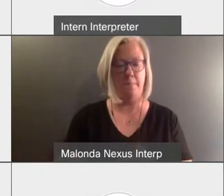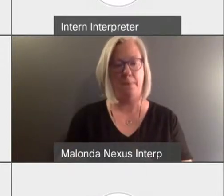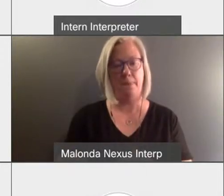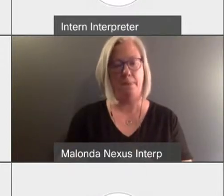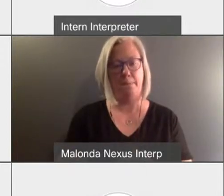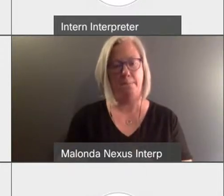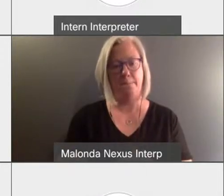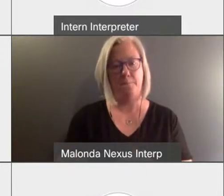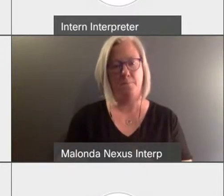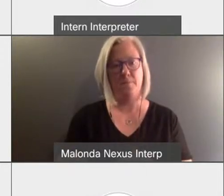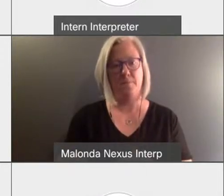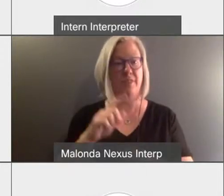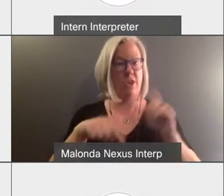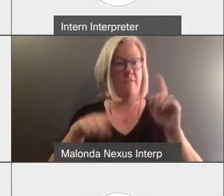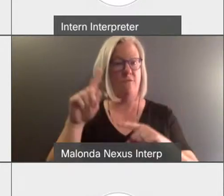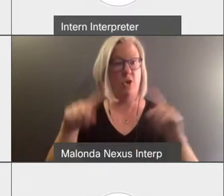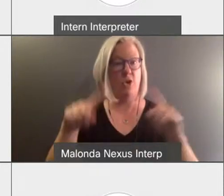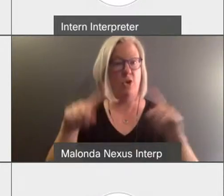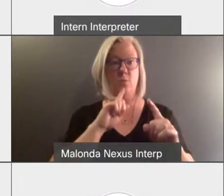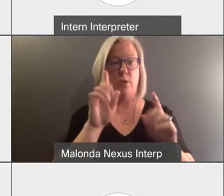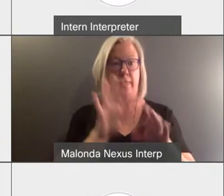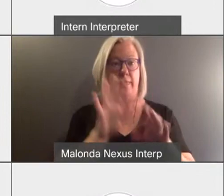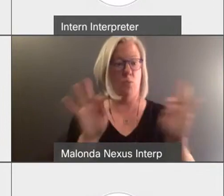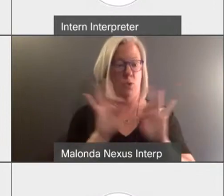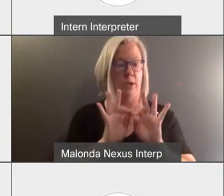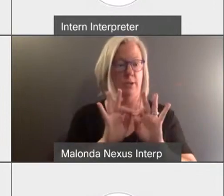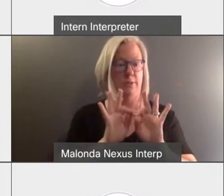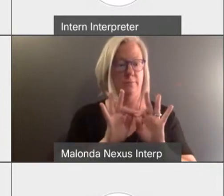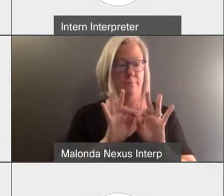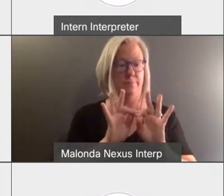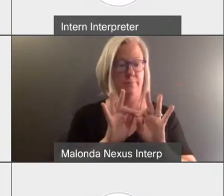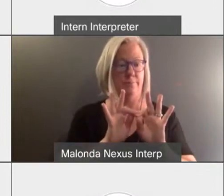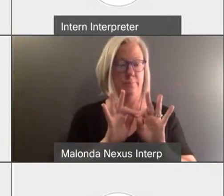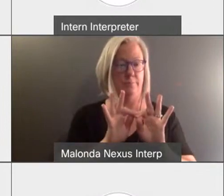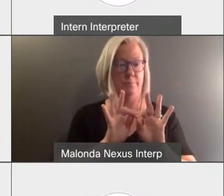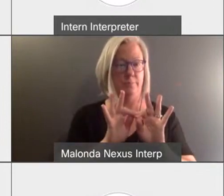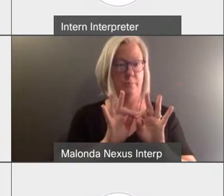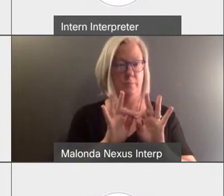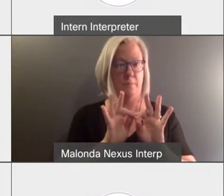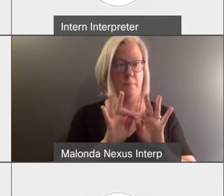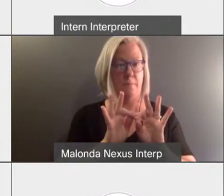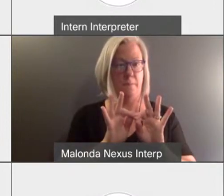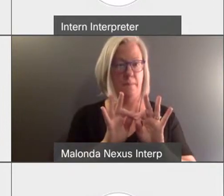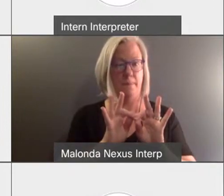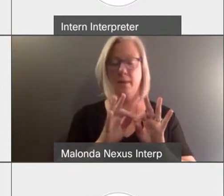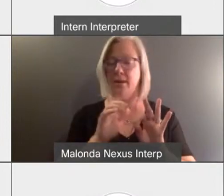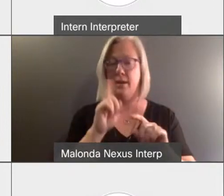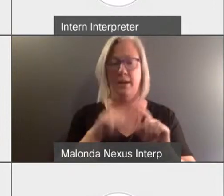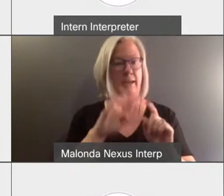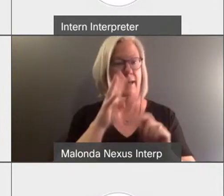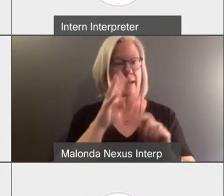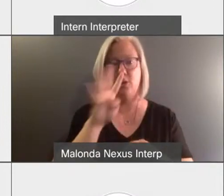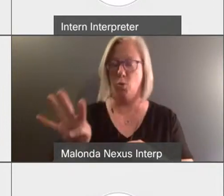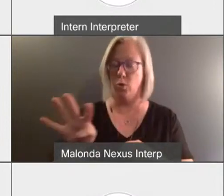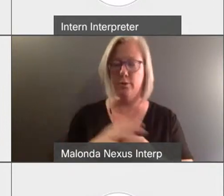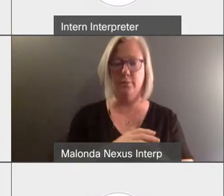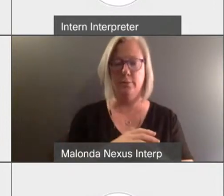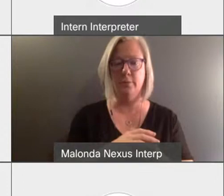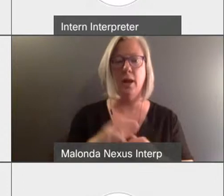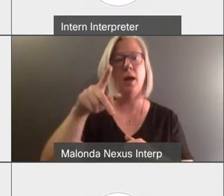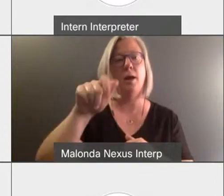And diversity is such an important thing, something to ignore. Palm Beach County, I